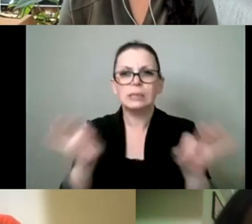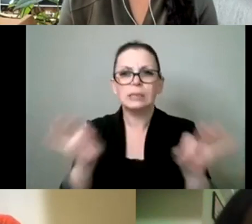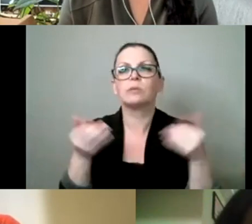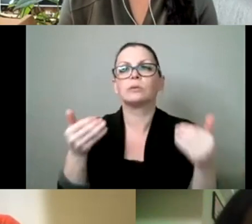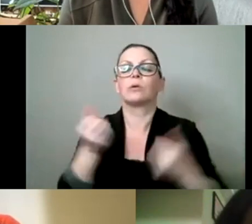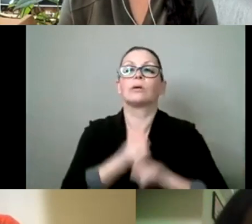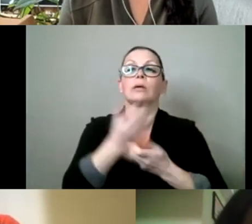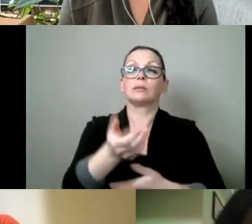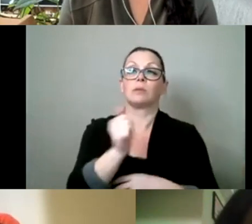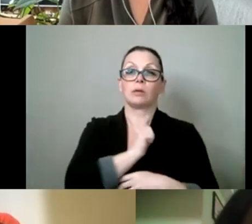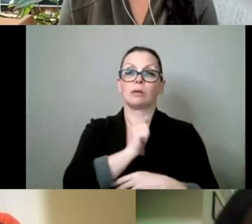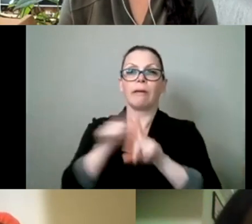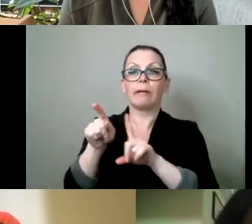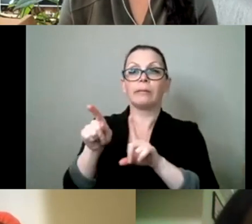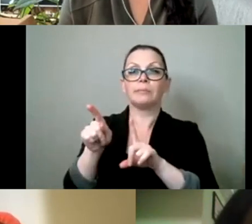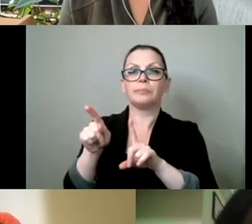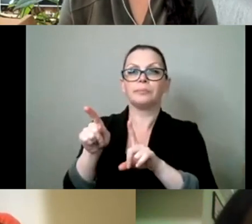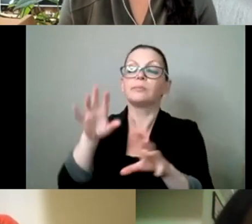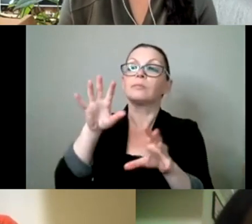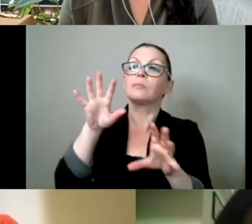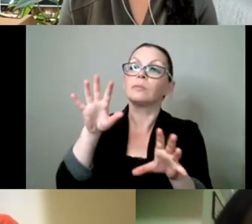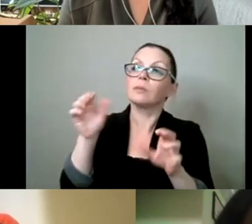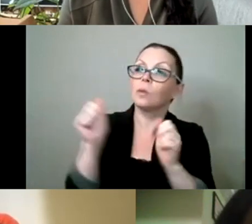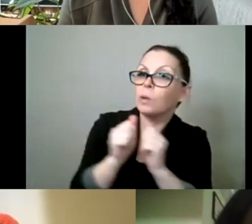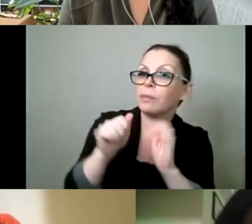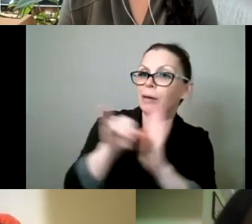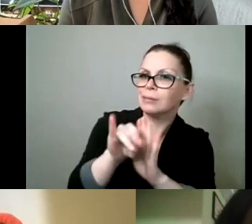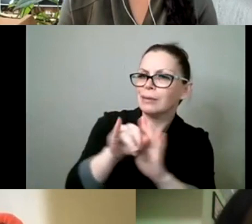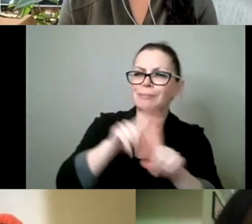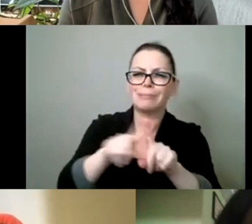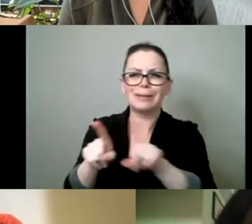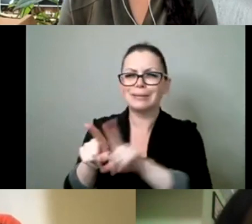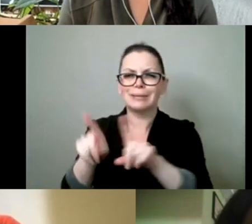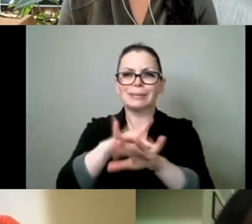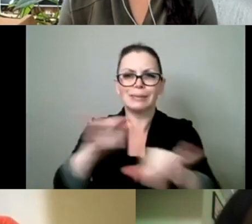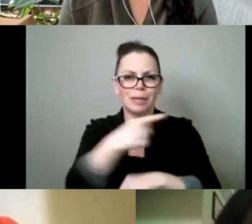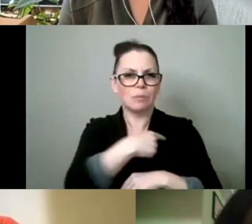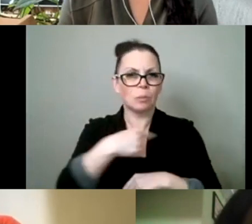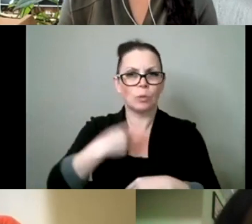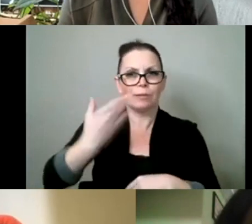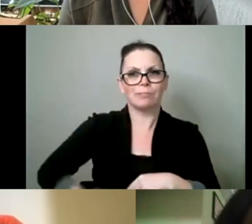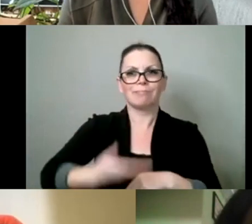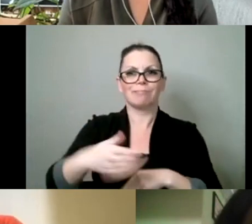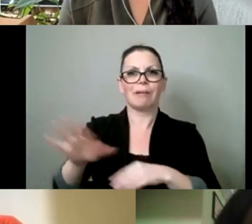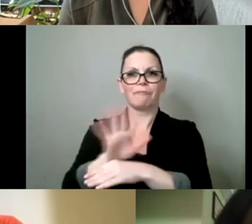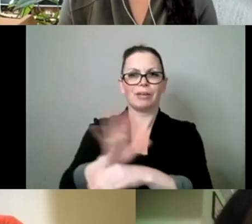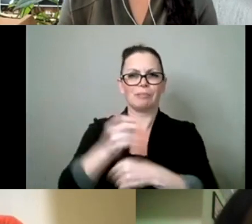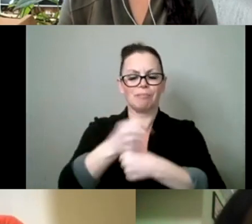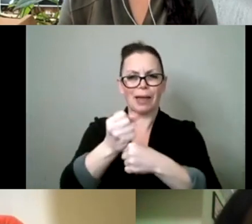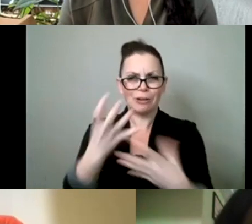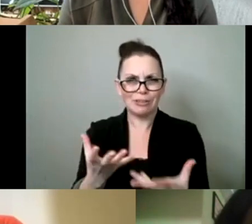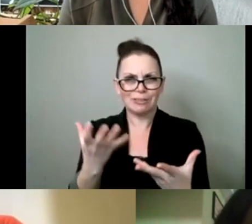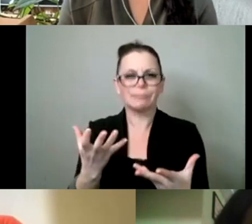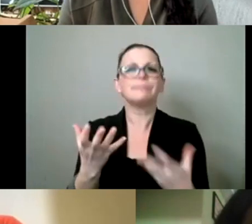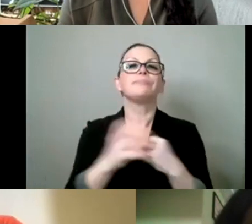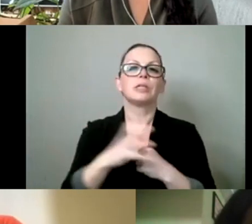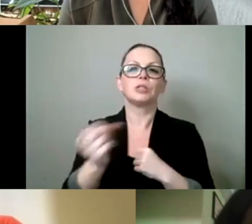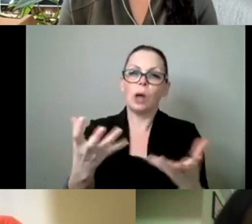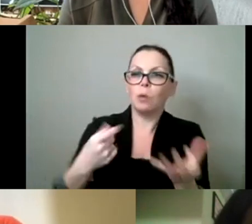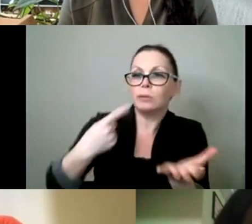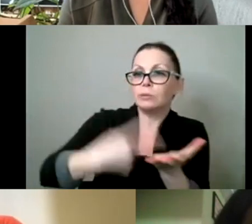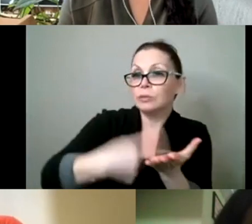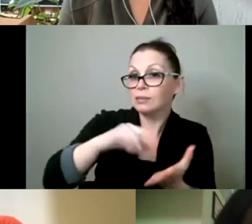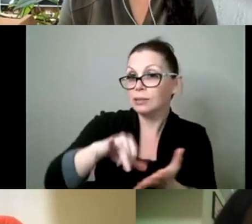ourselves and our identities, but also we're filmmakers. Right, and it's all bundled up. So I want to talk to you about that